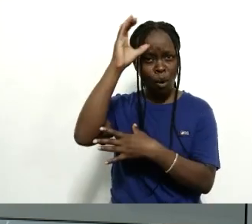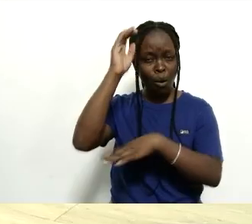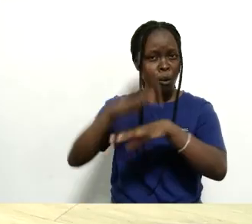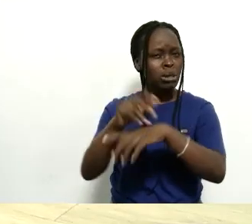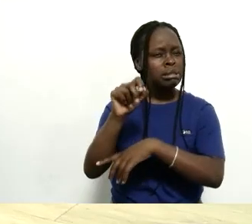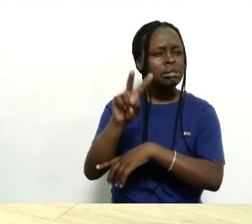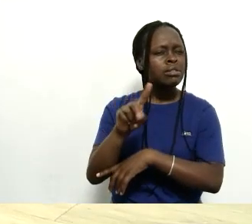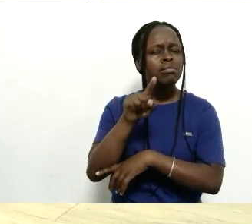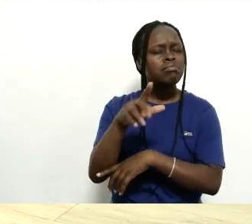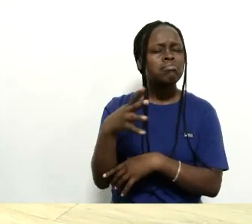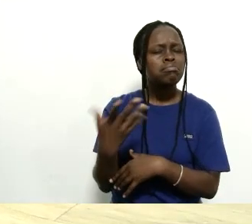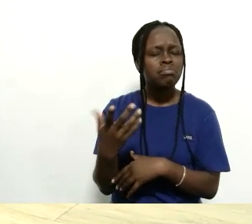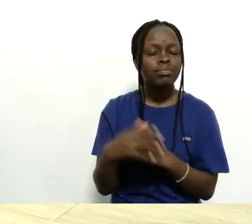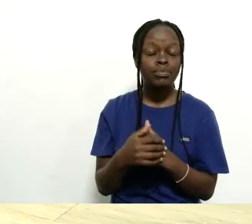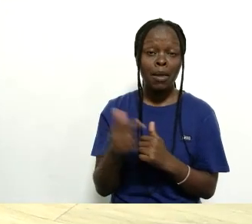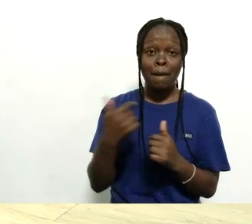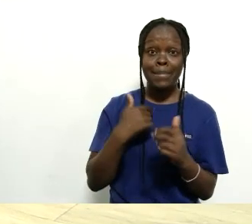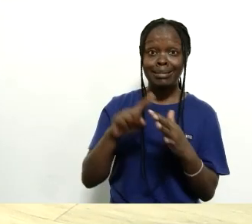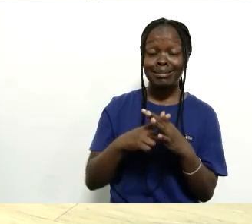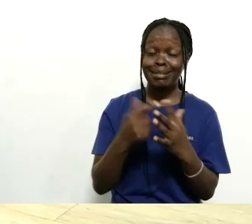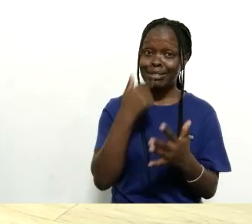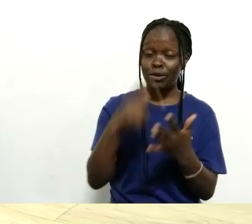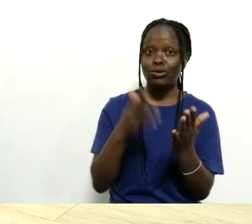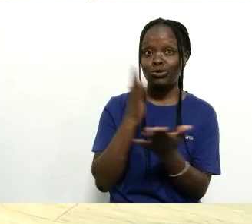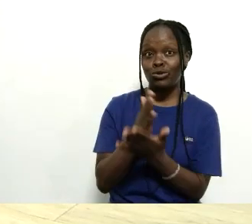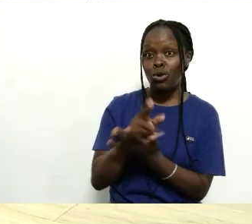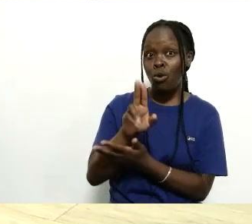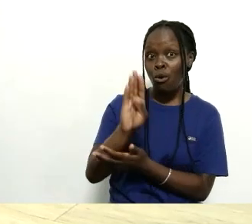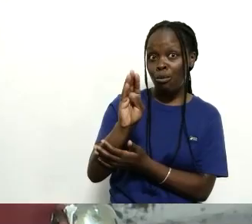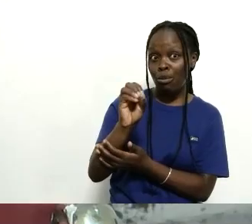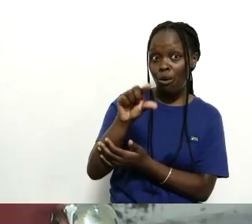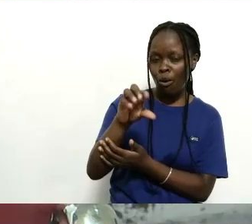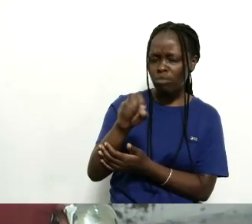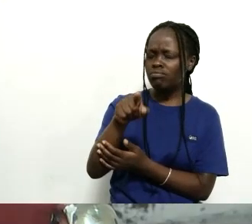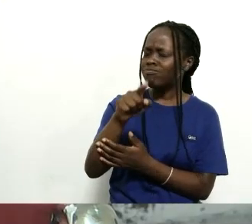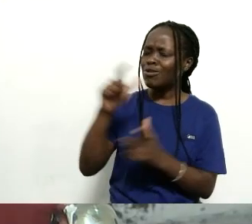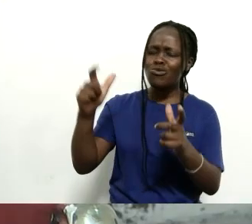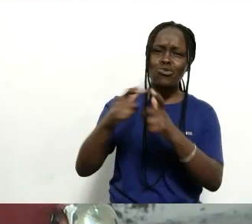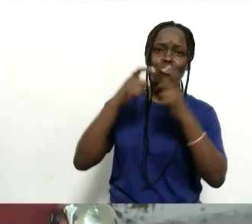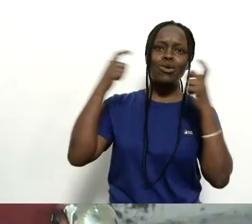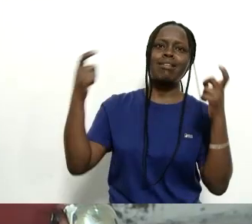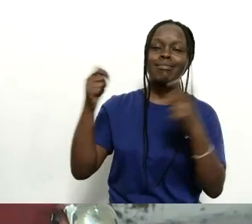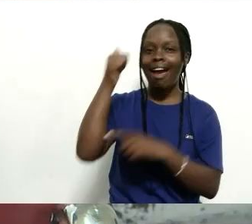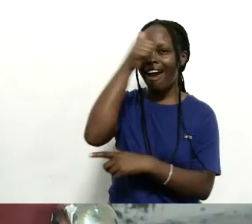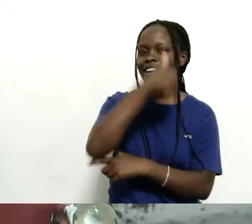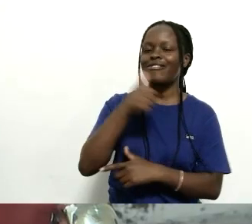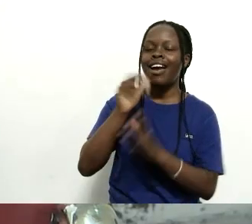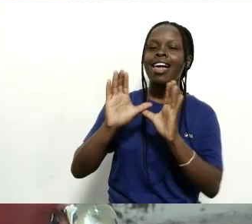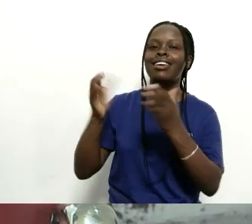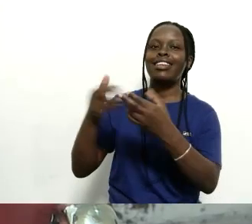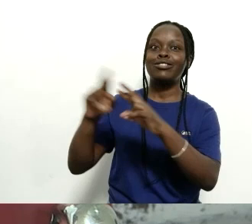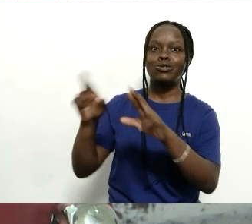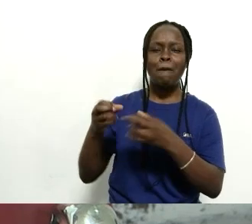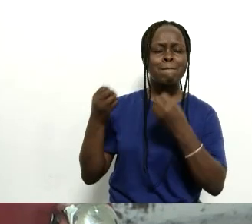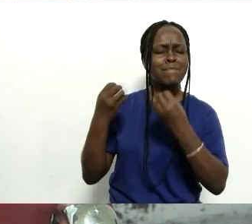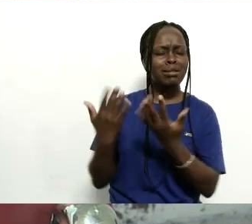content that is televised across the continent? I think I'd start by saying Ubongo is considered Africa's largest classroom because it's a most